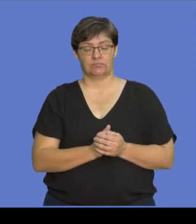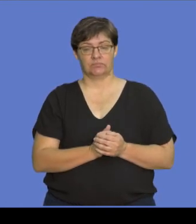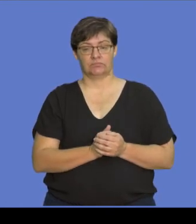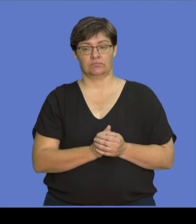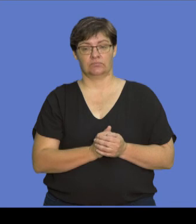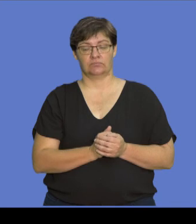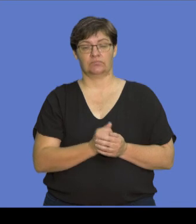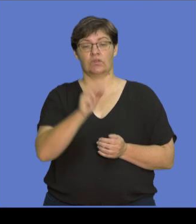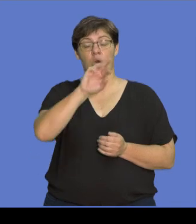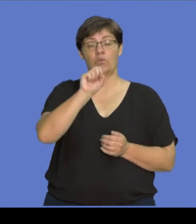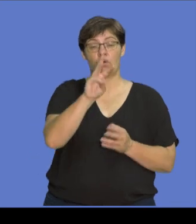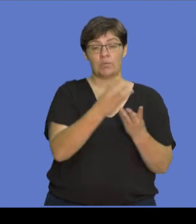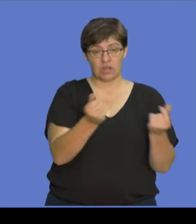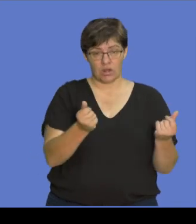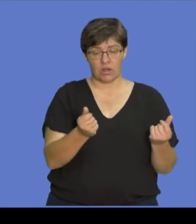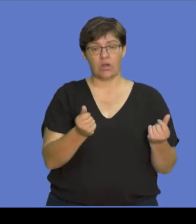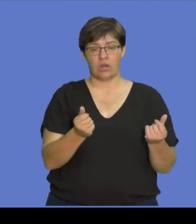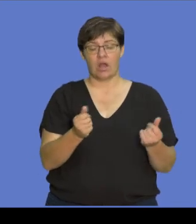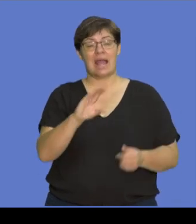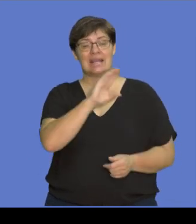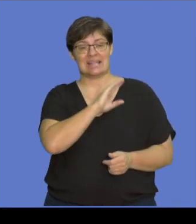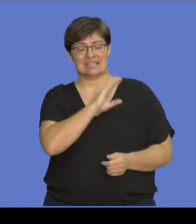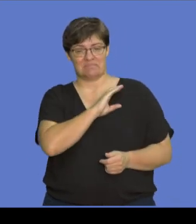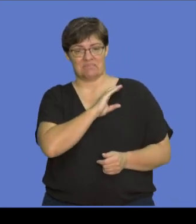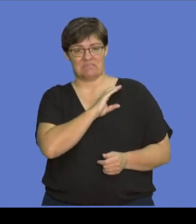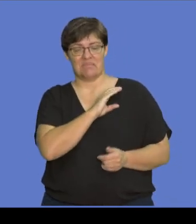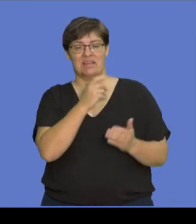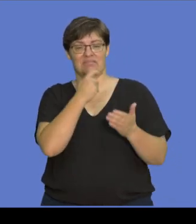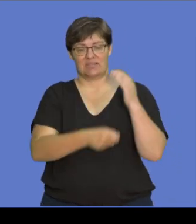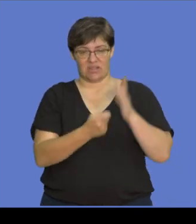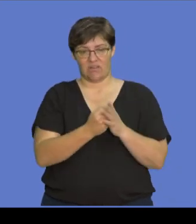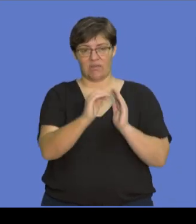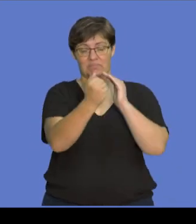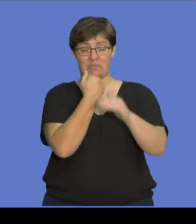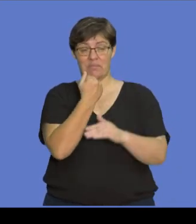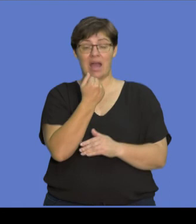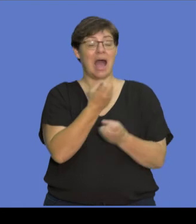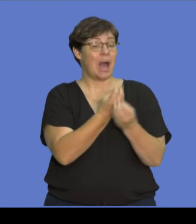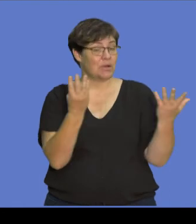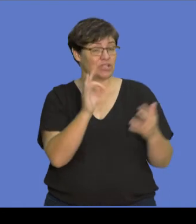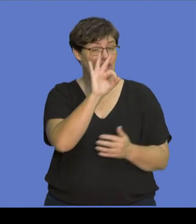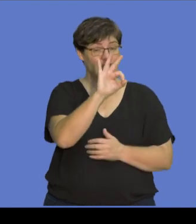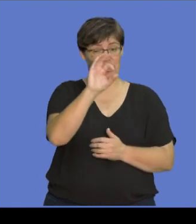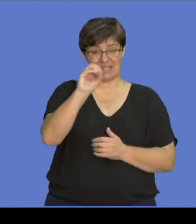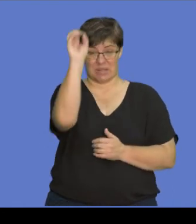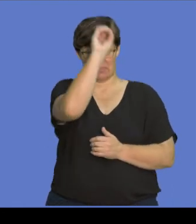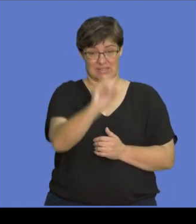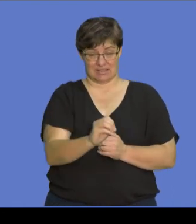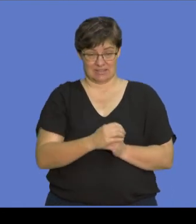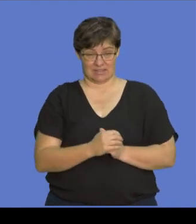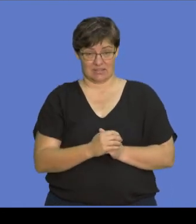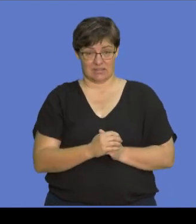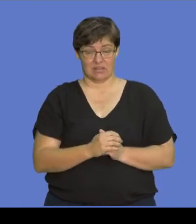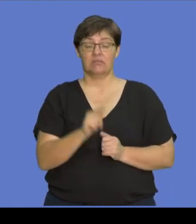about the raw materials is that you paid customs duty on the fabric at 30%.